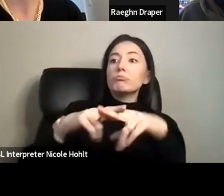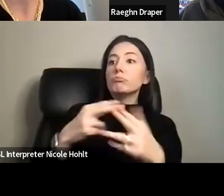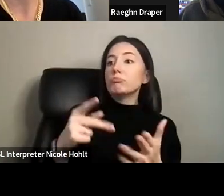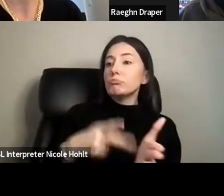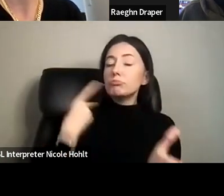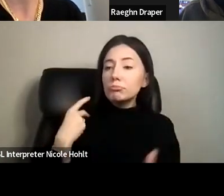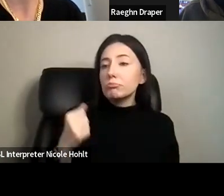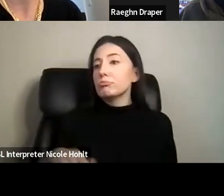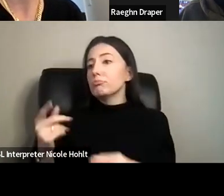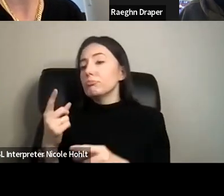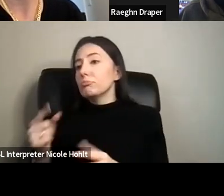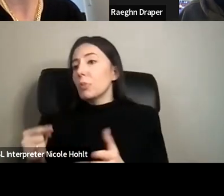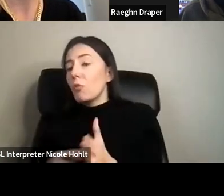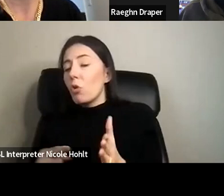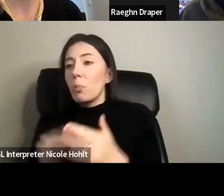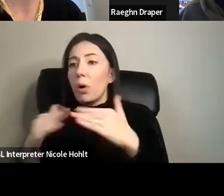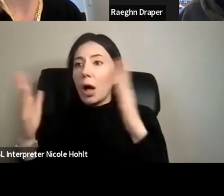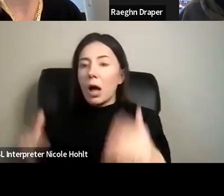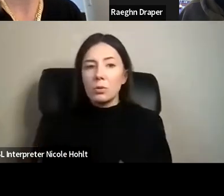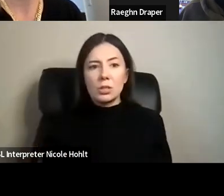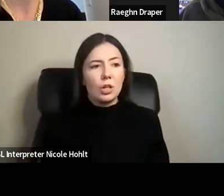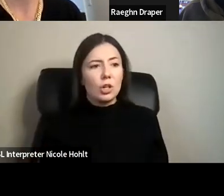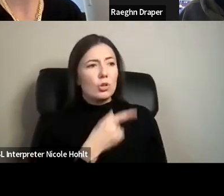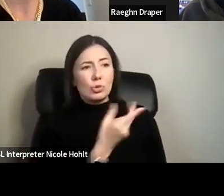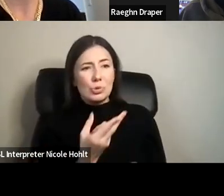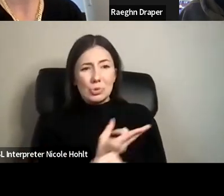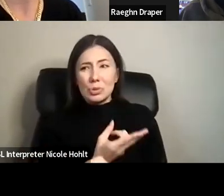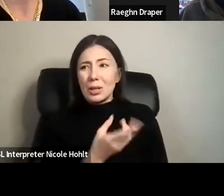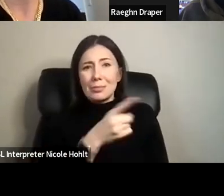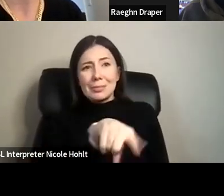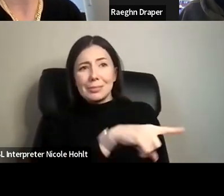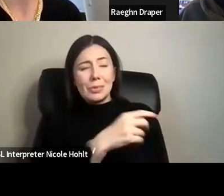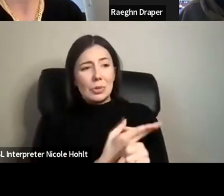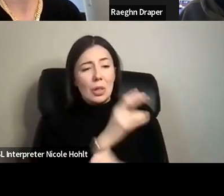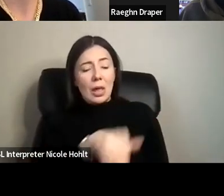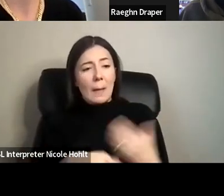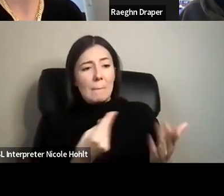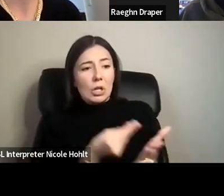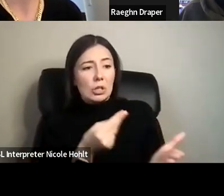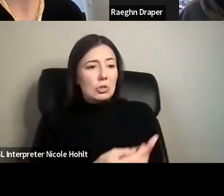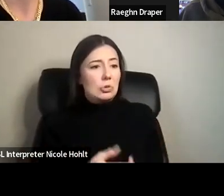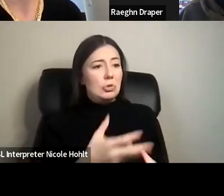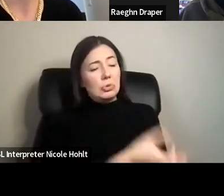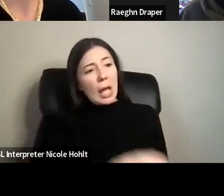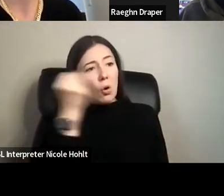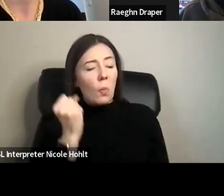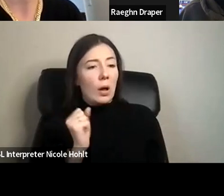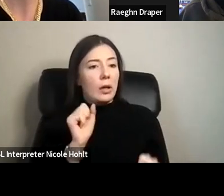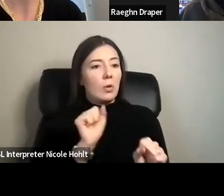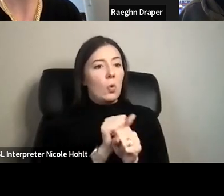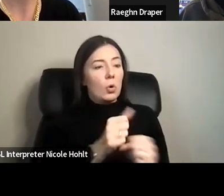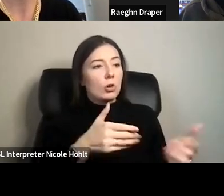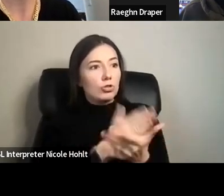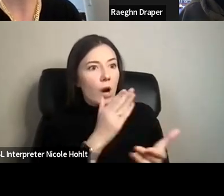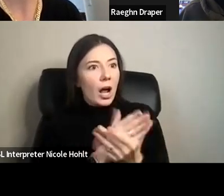that money to lobby against workers, then you take away affordable wages, affordable housing, vacations for workers,